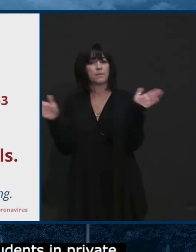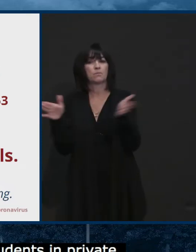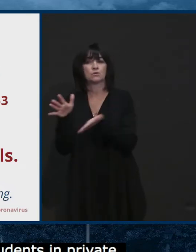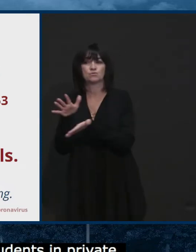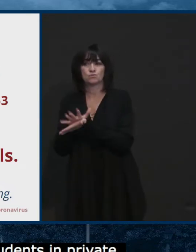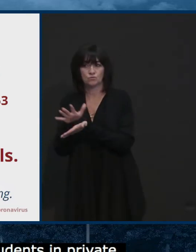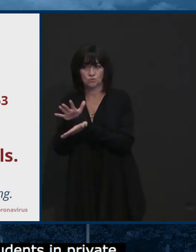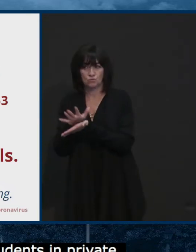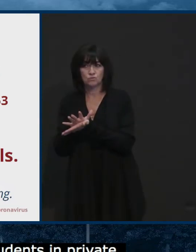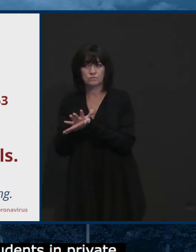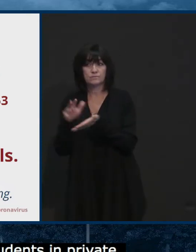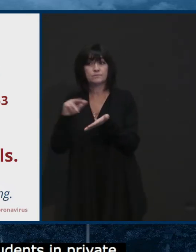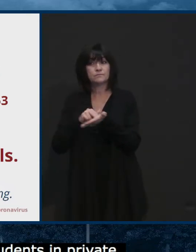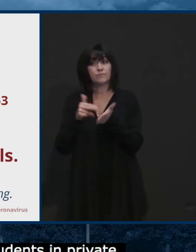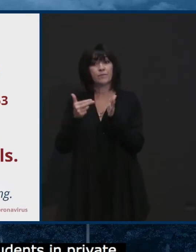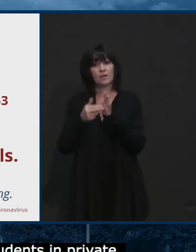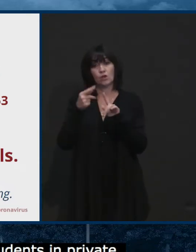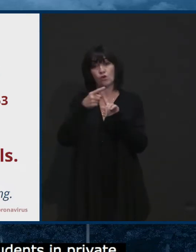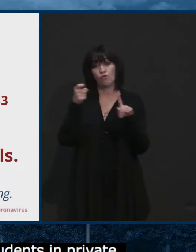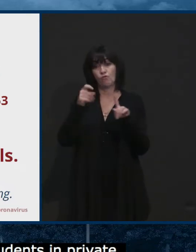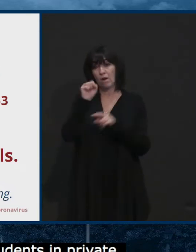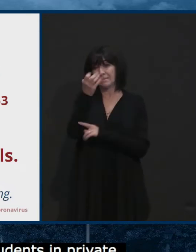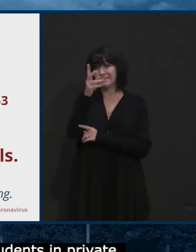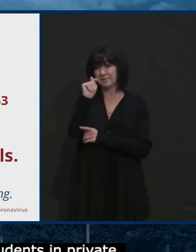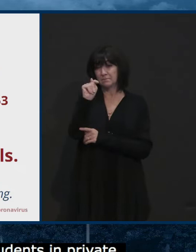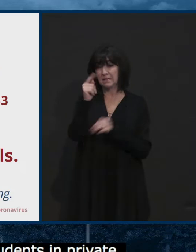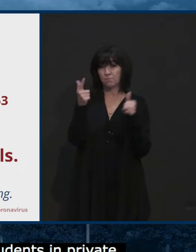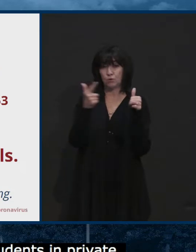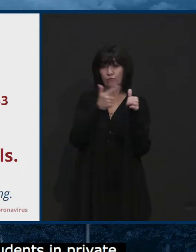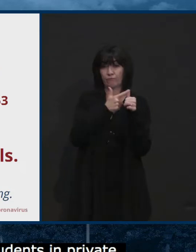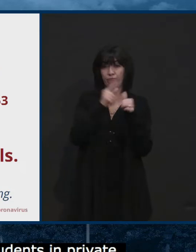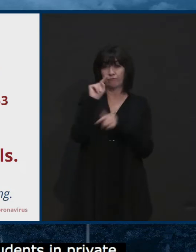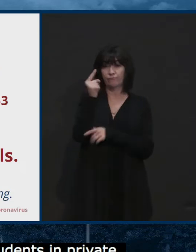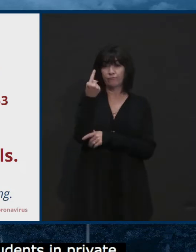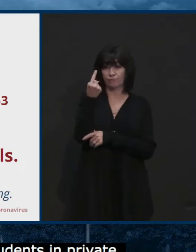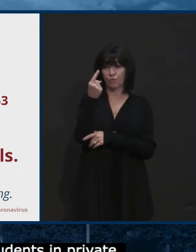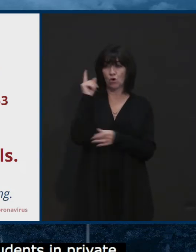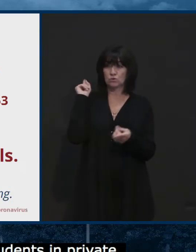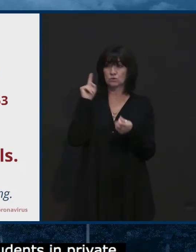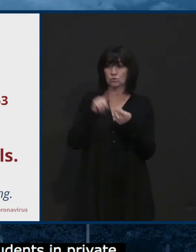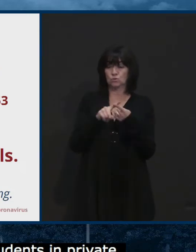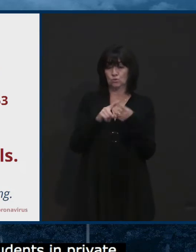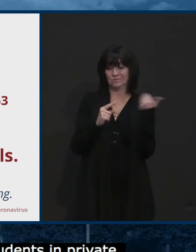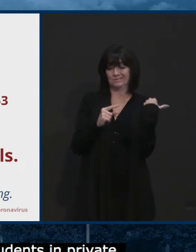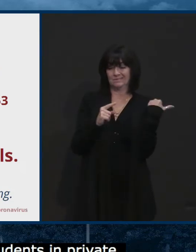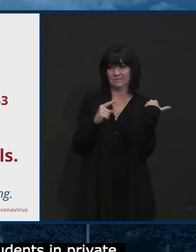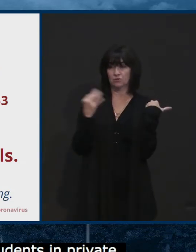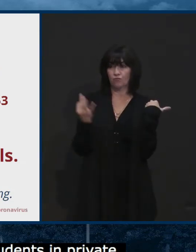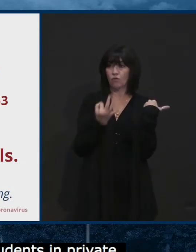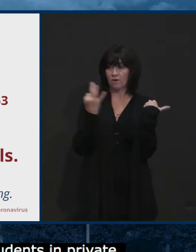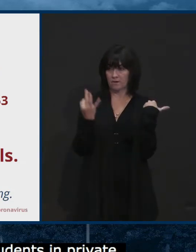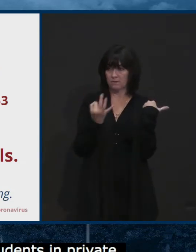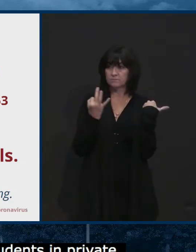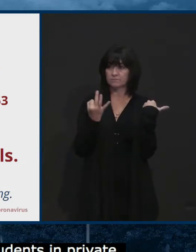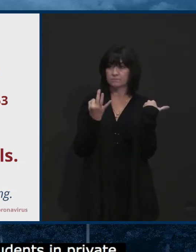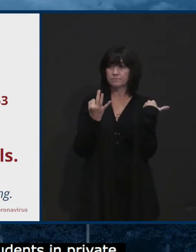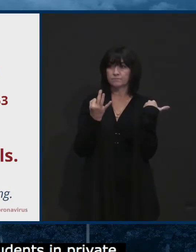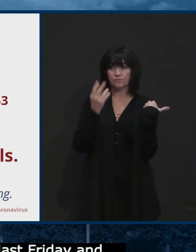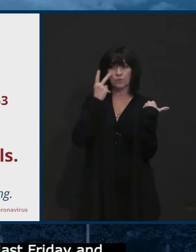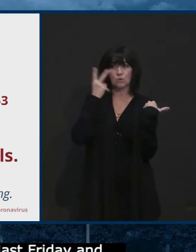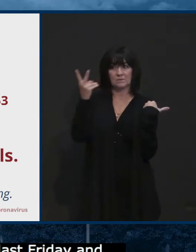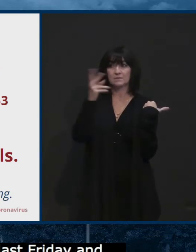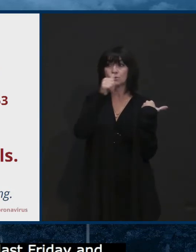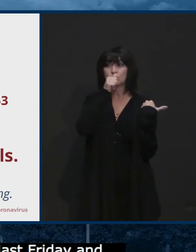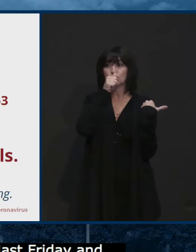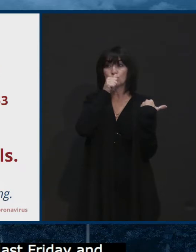is the total number from September 1st up to last Friday. And as you can see, in private schools, we have